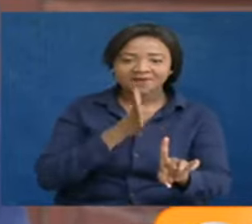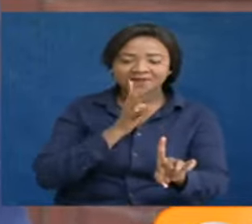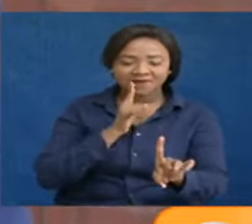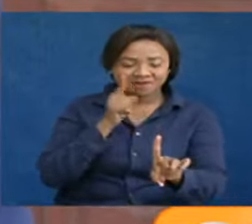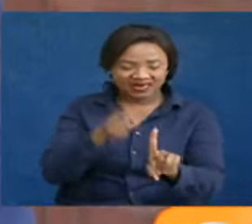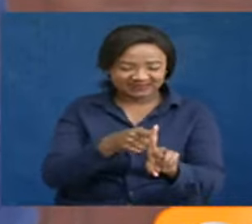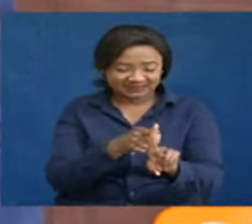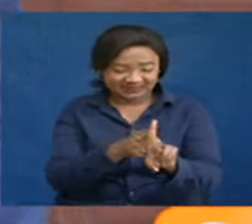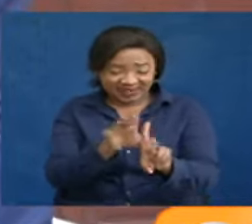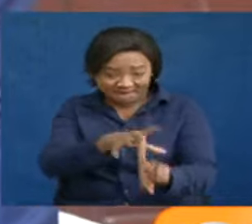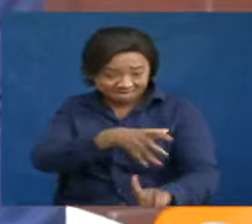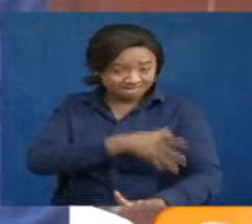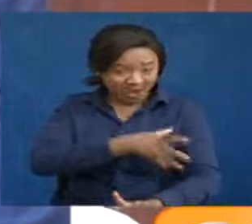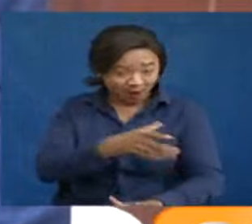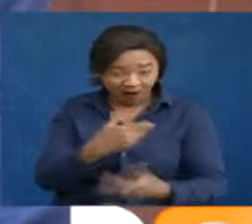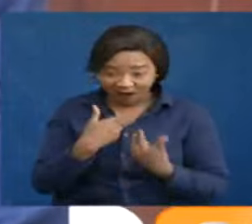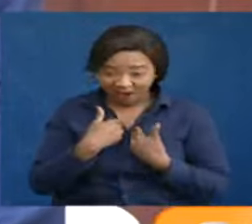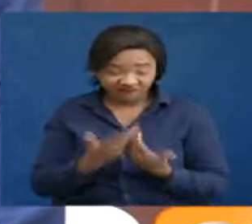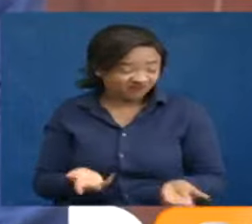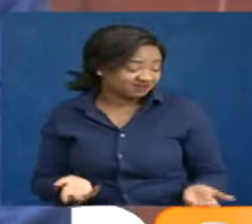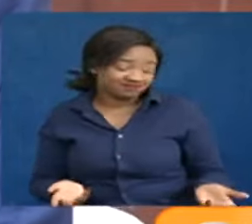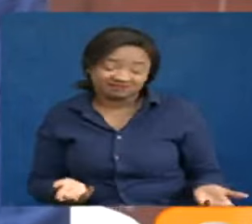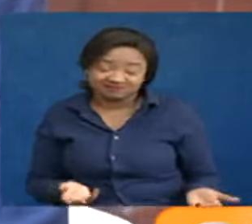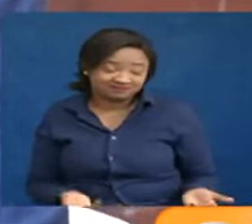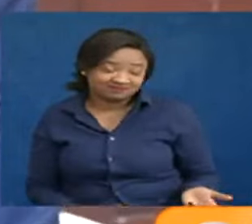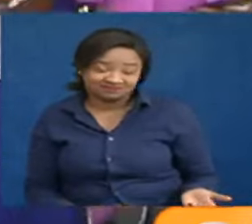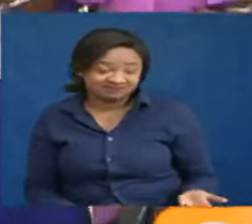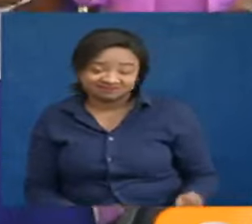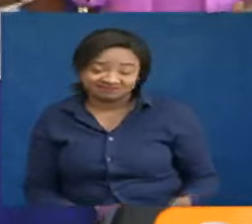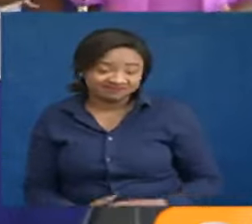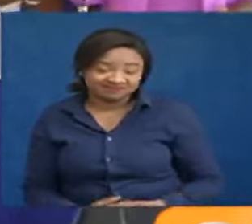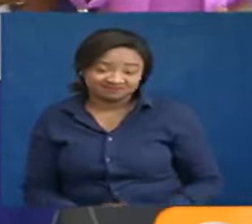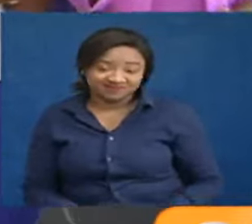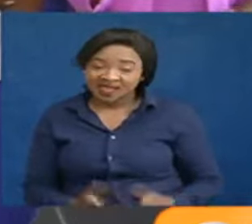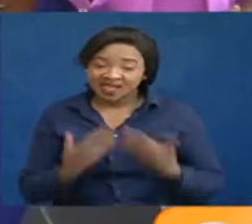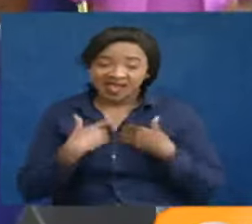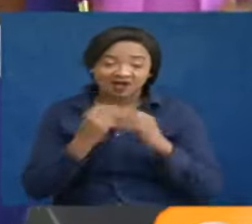may not even prick the government to see things differently.